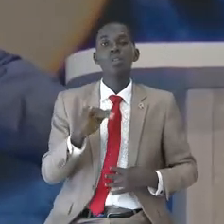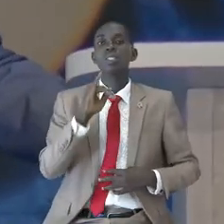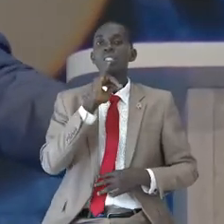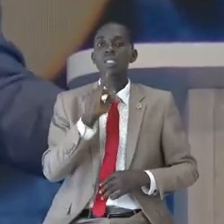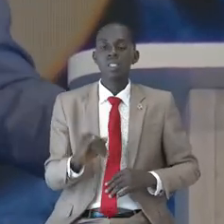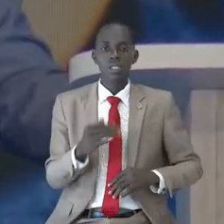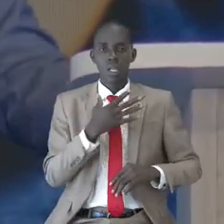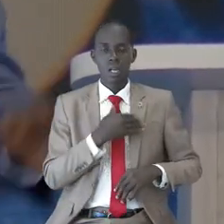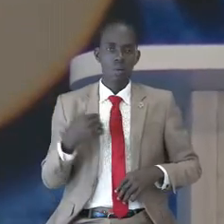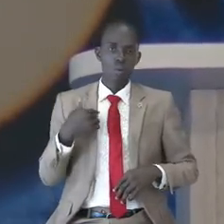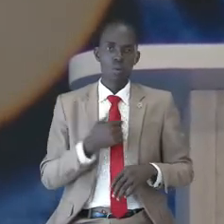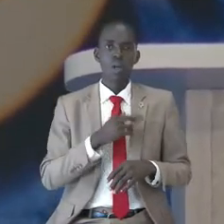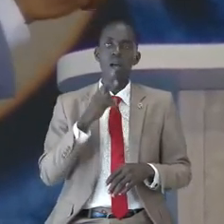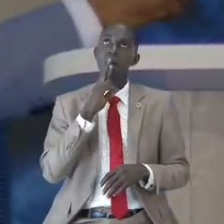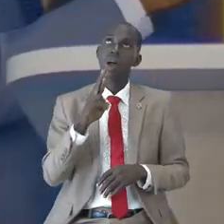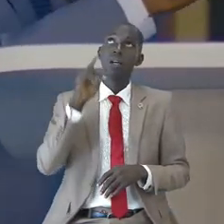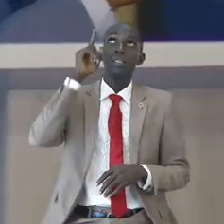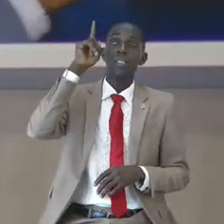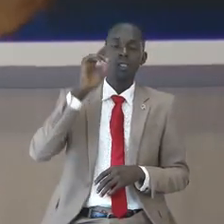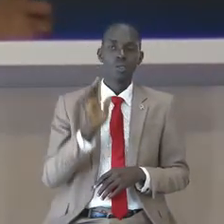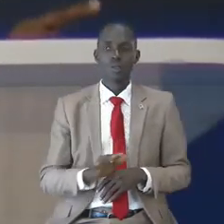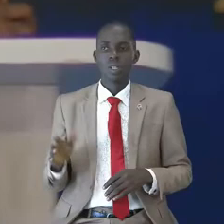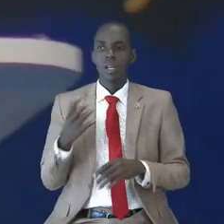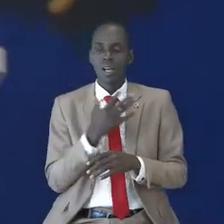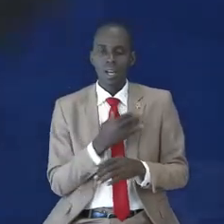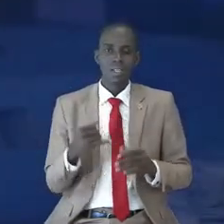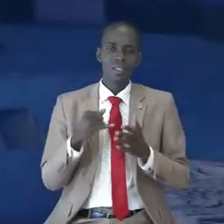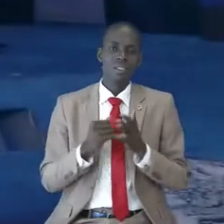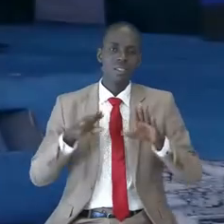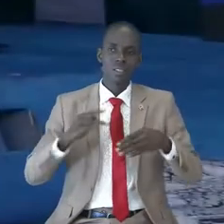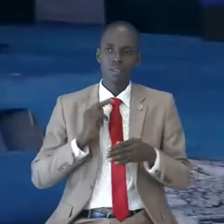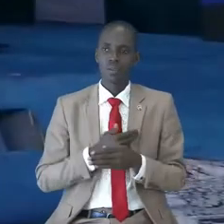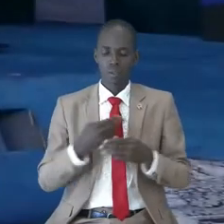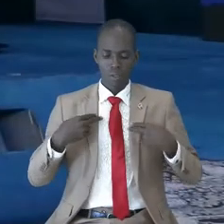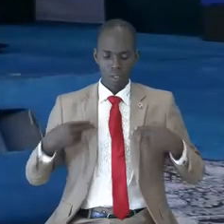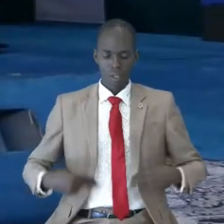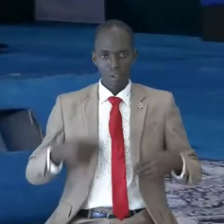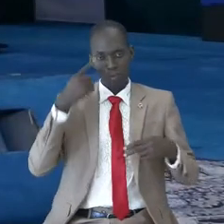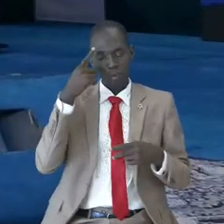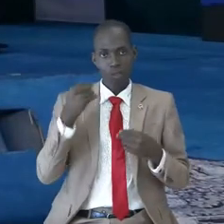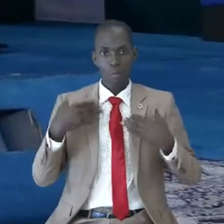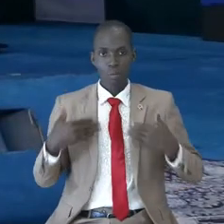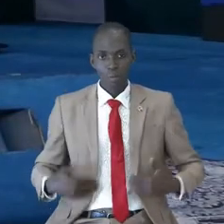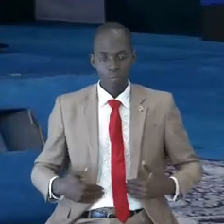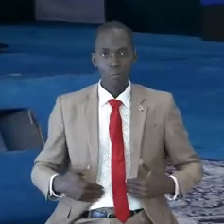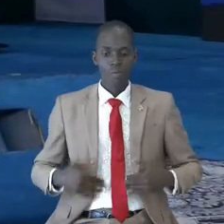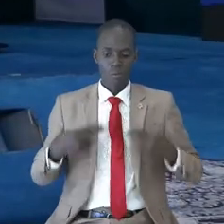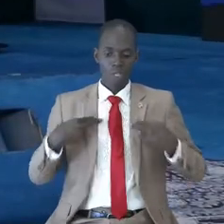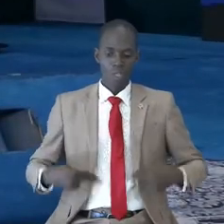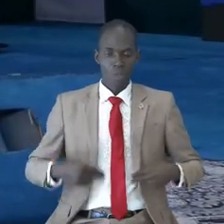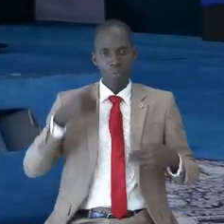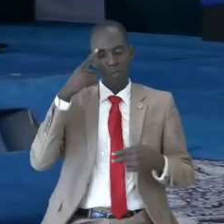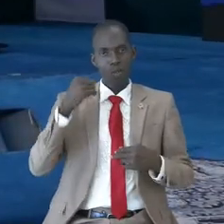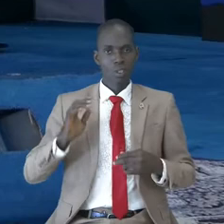we are his children. And he gives us health for the body, health for the